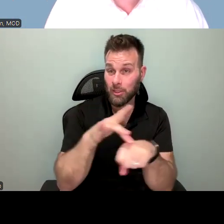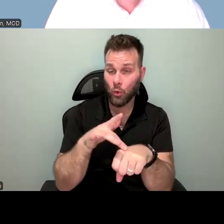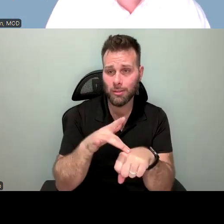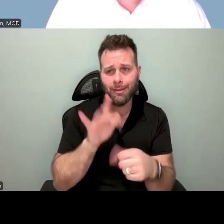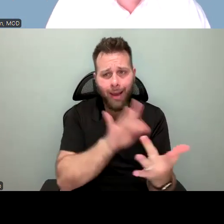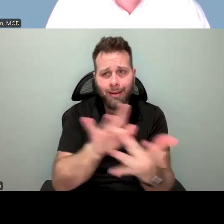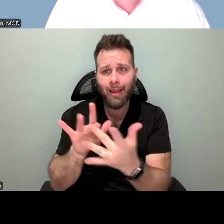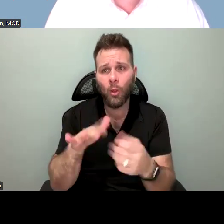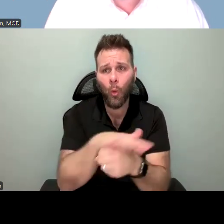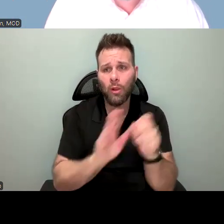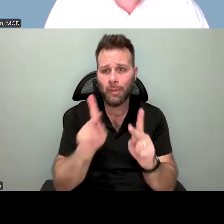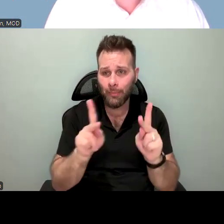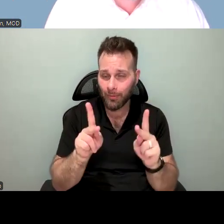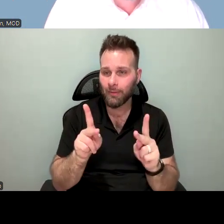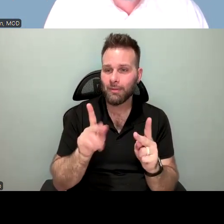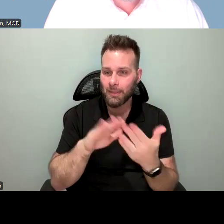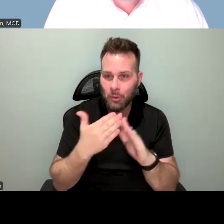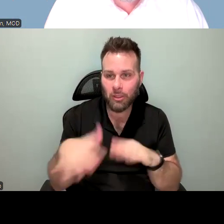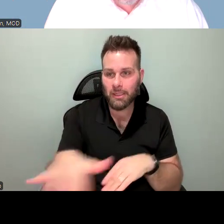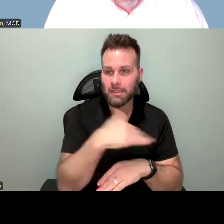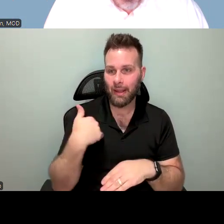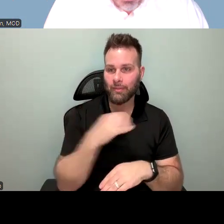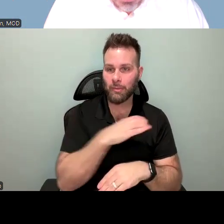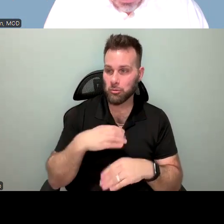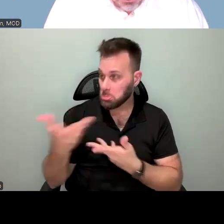neighbors, neighboring communities that have commissions.